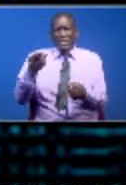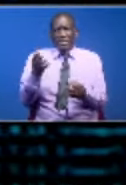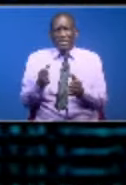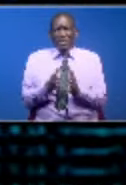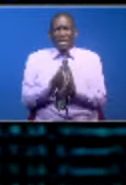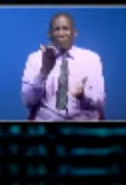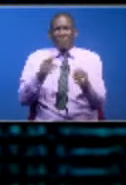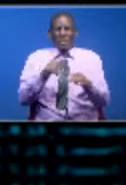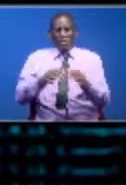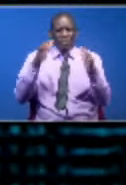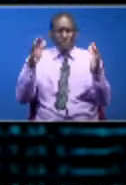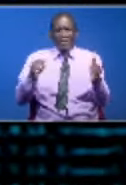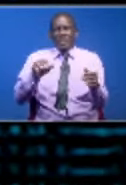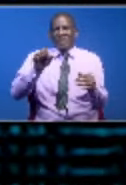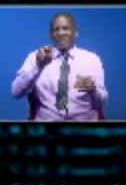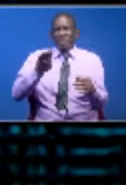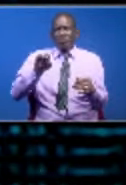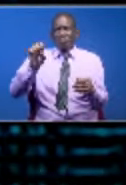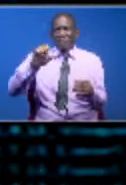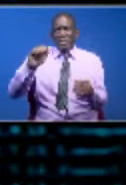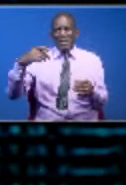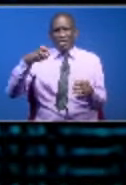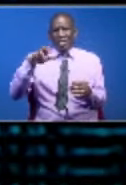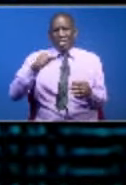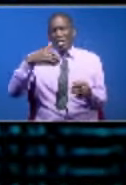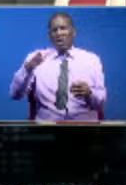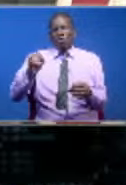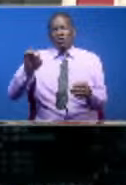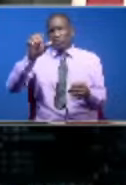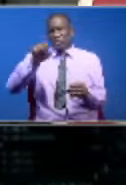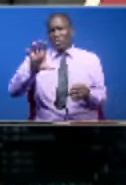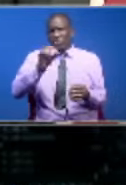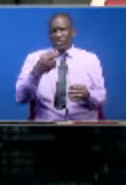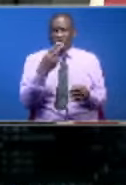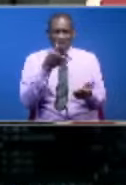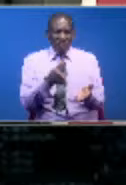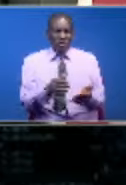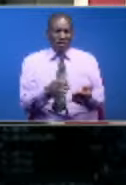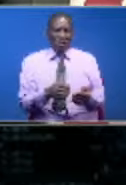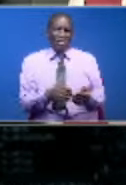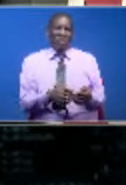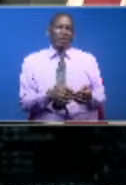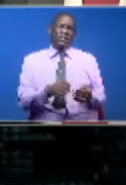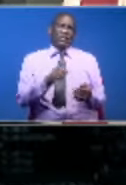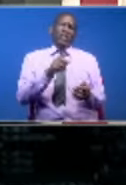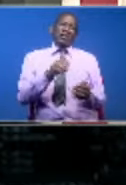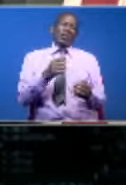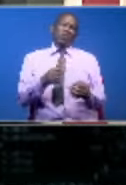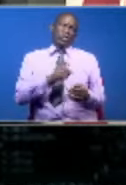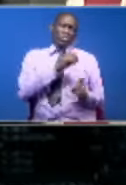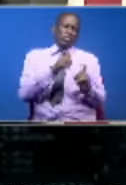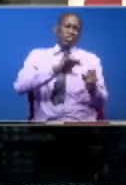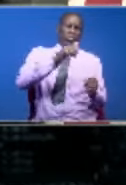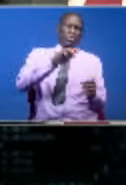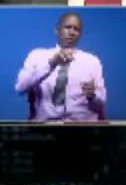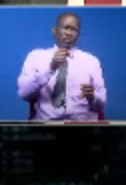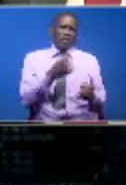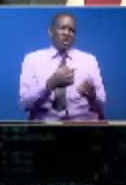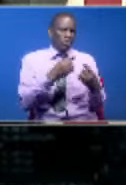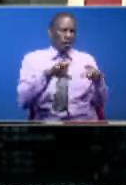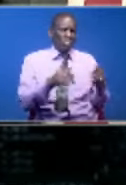in larger sub-Saharan African context outside of South Africa. But you see now, Krishna, and now to throw the question now to James here, he's talked